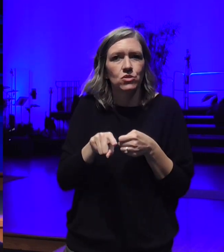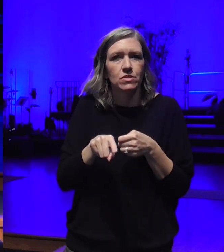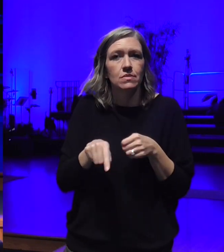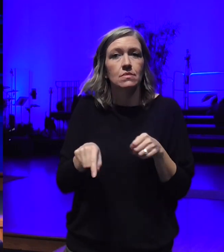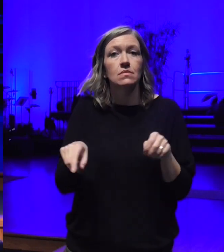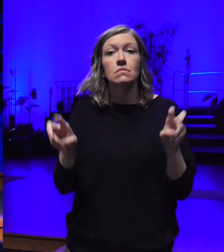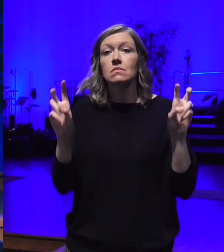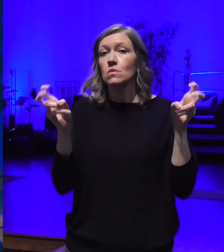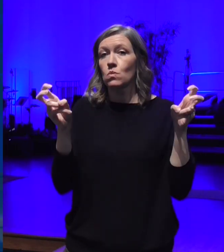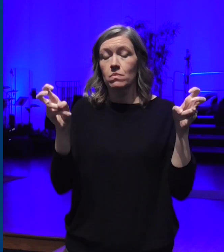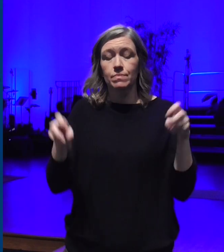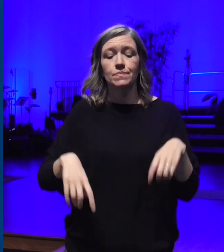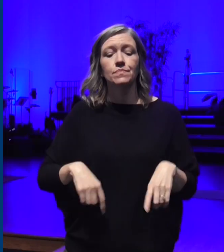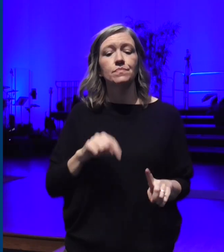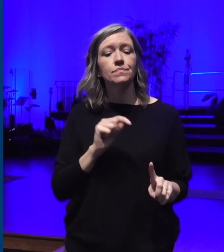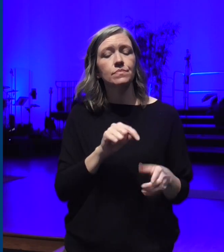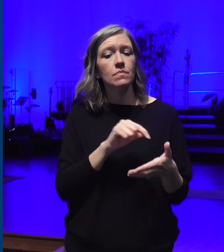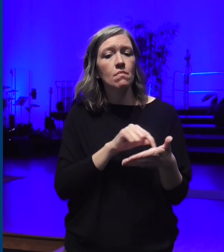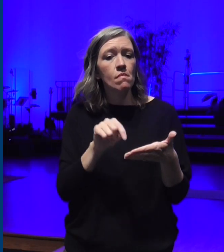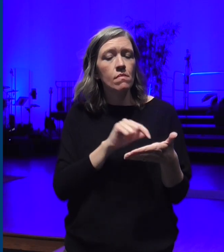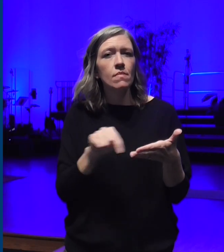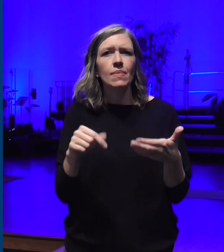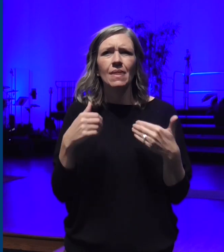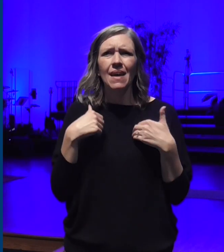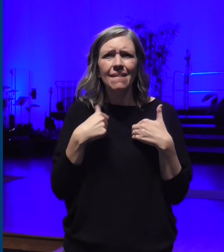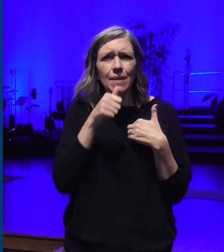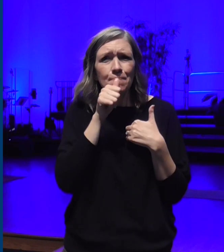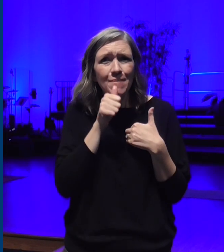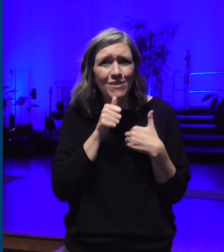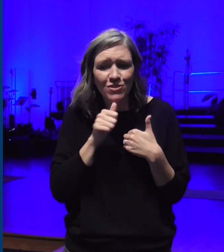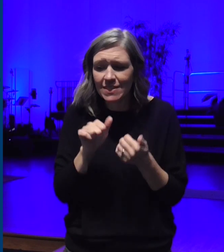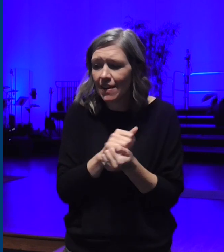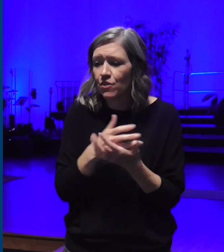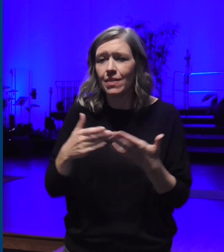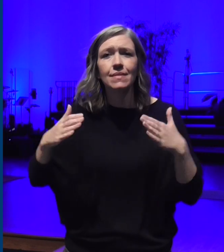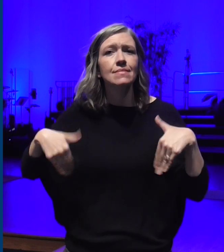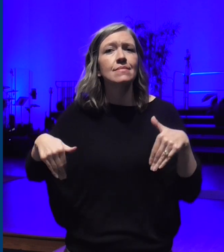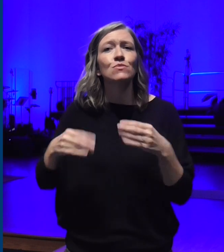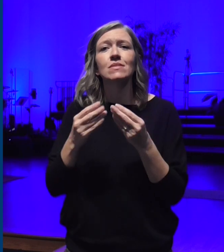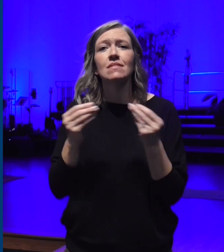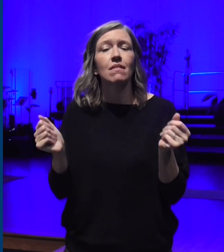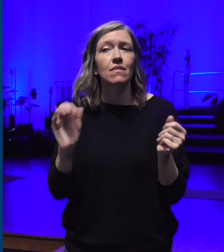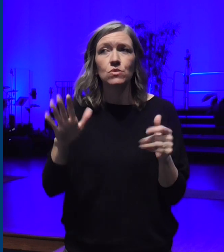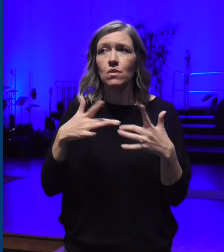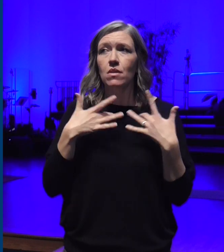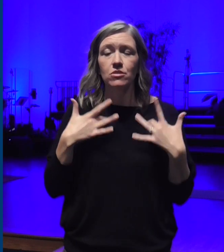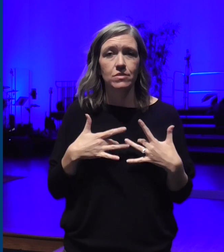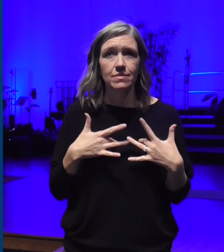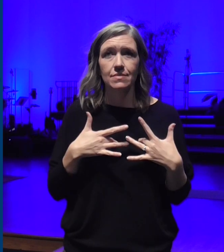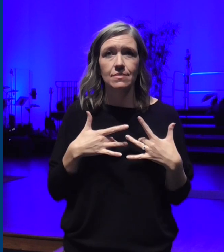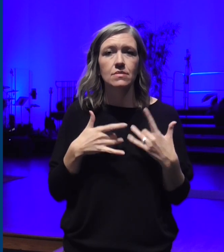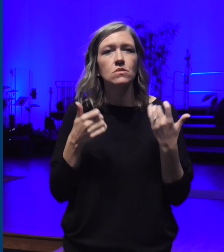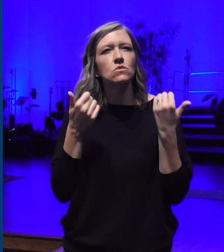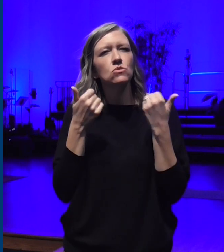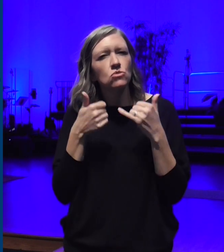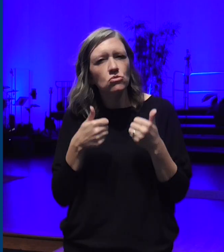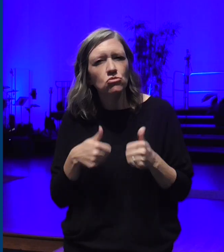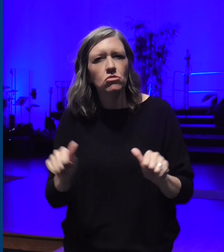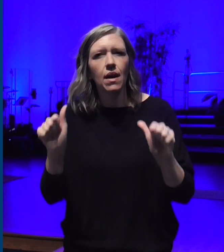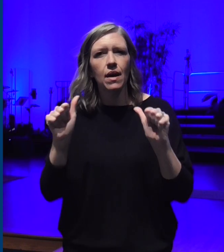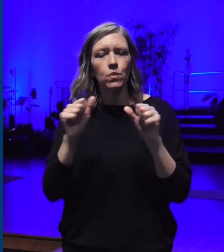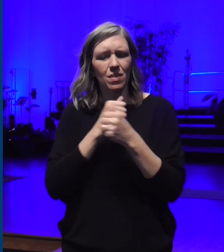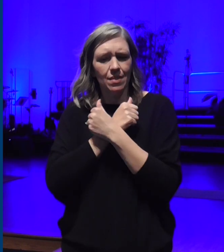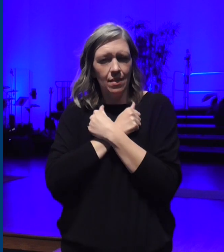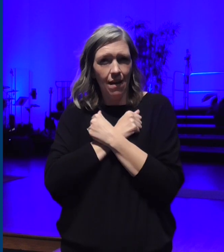Rilke shares, have patience with all that is unresolved in your heart, and try to love the